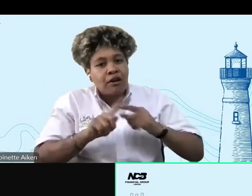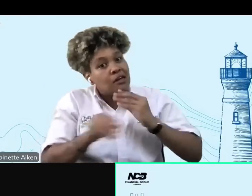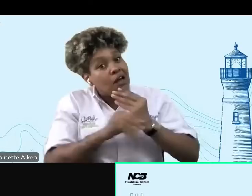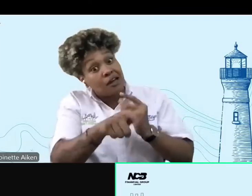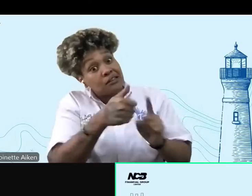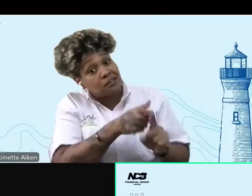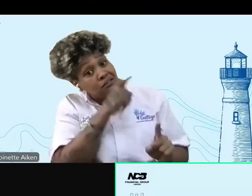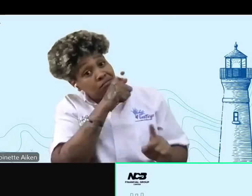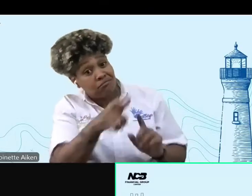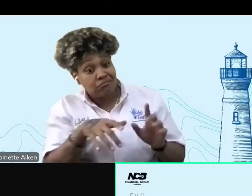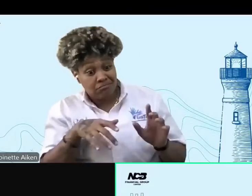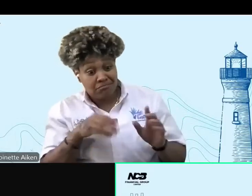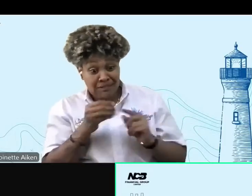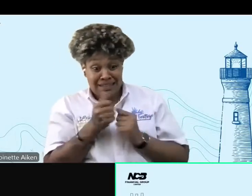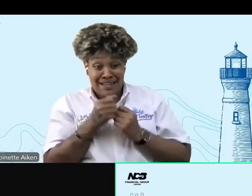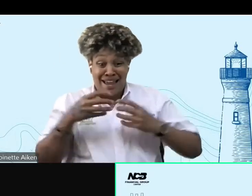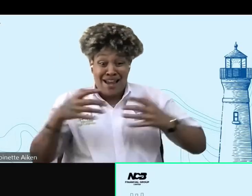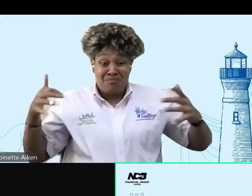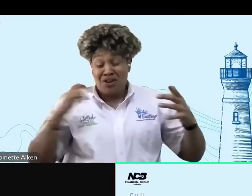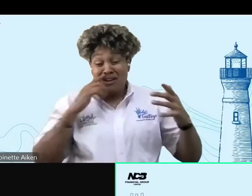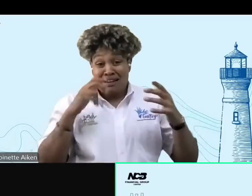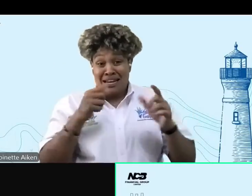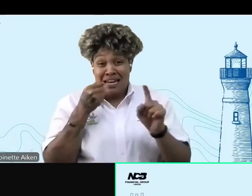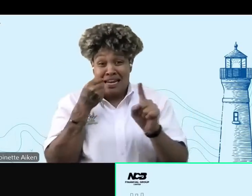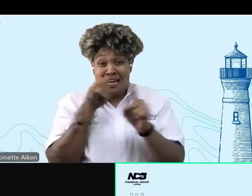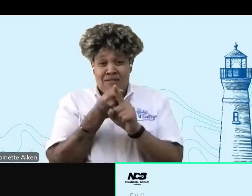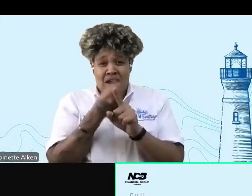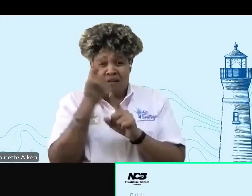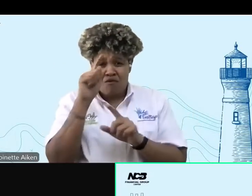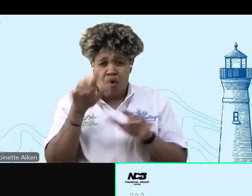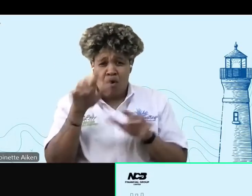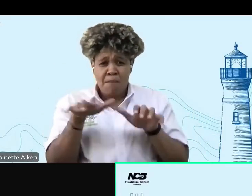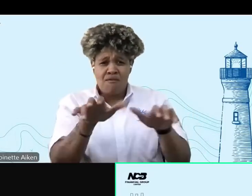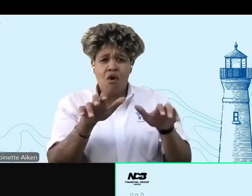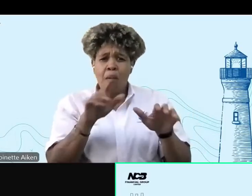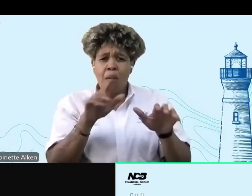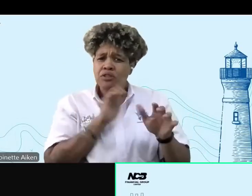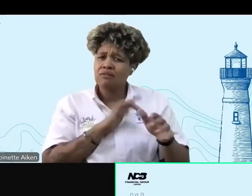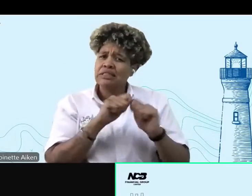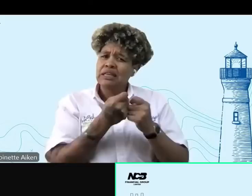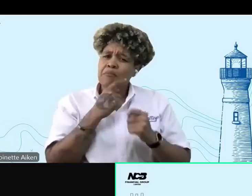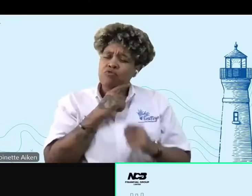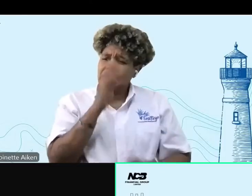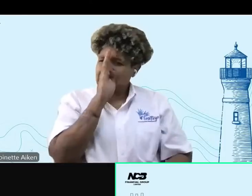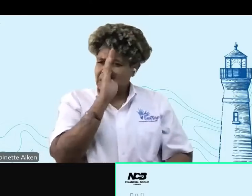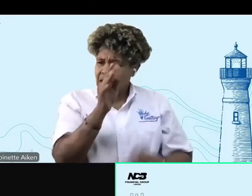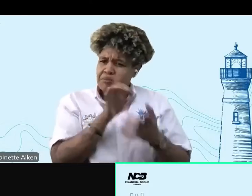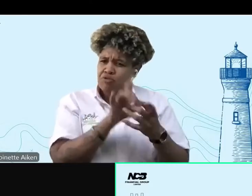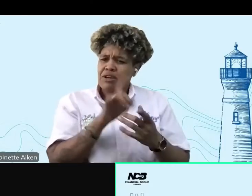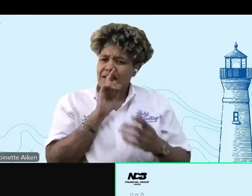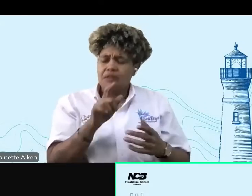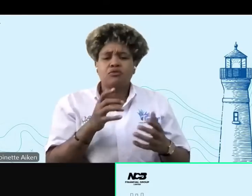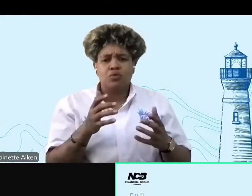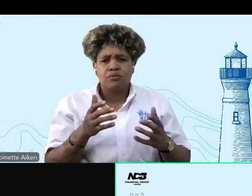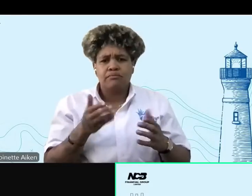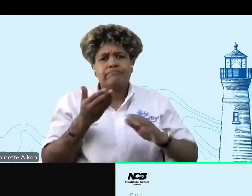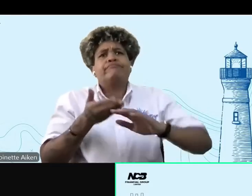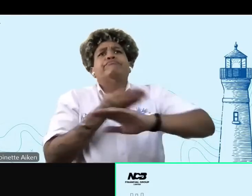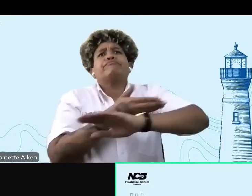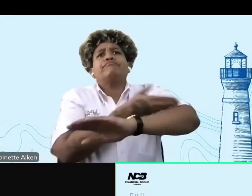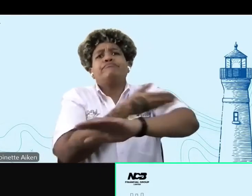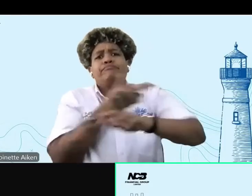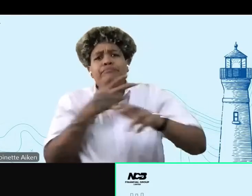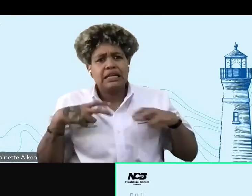for performance of our investment banking team. We're being very, very deliberate across the region in terms of dialing up investment